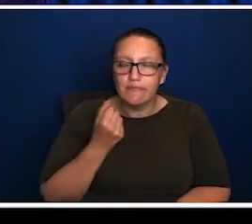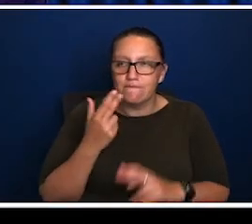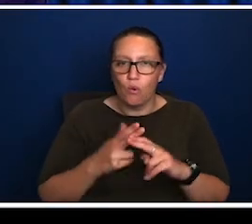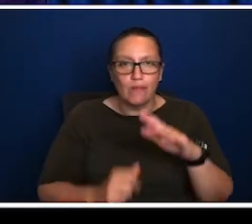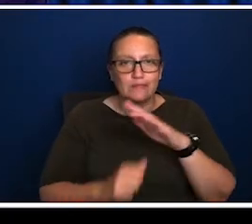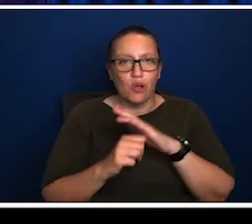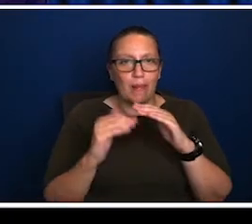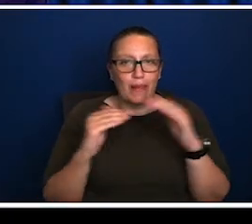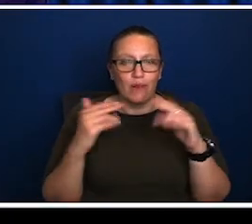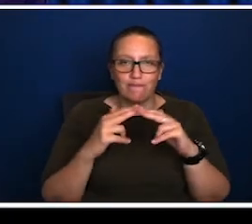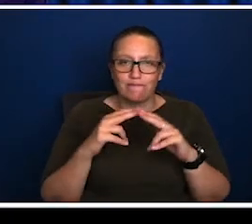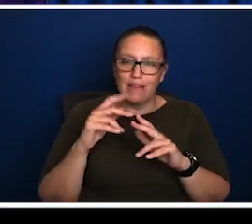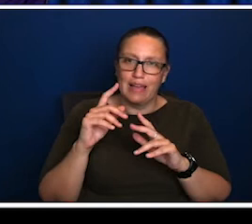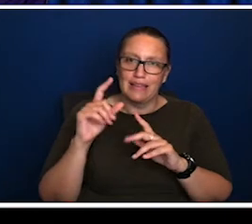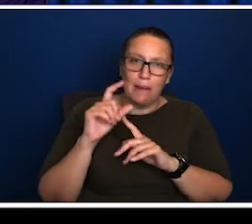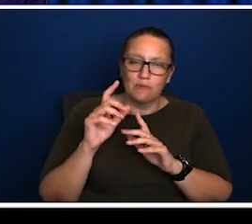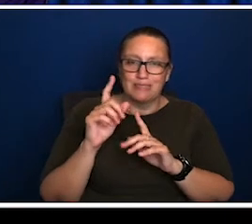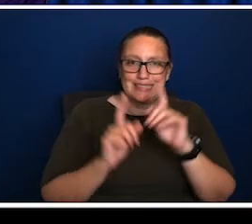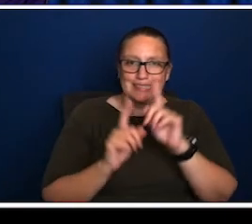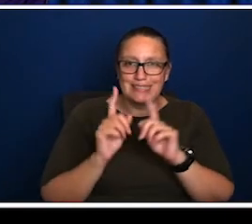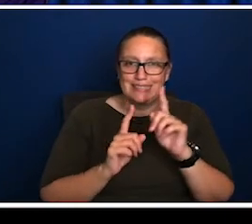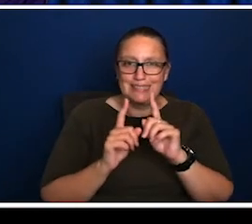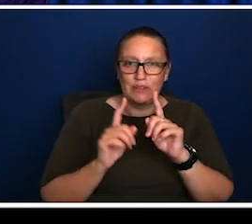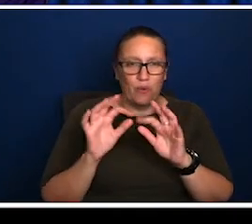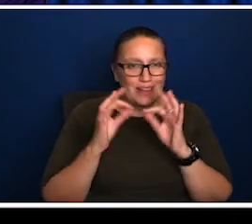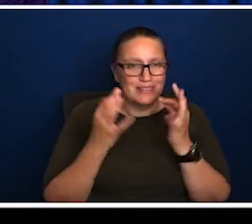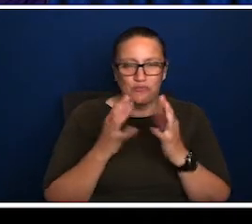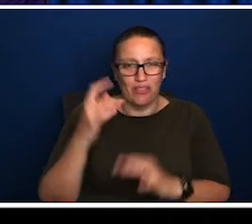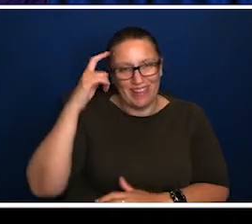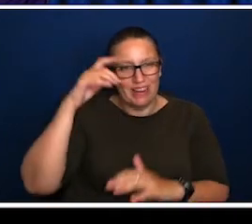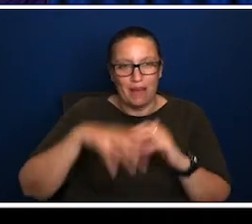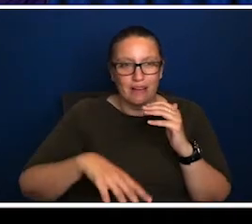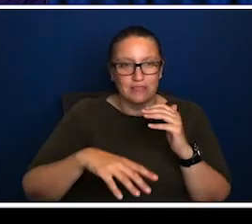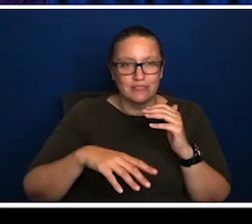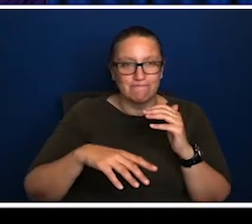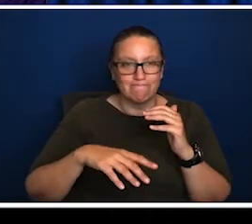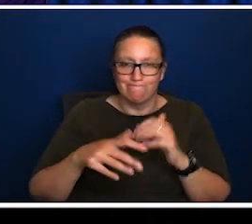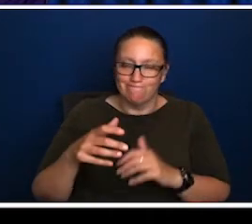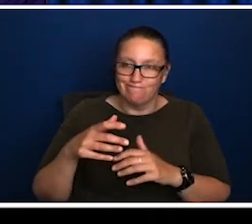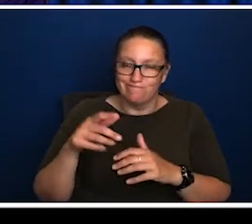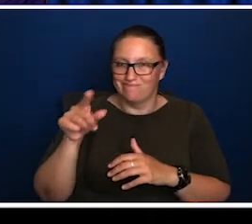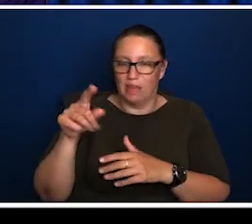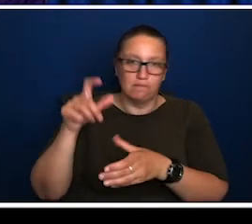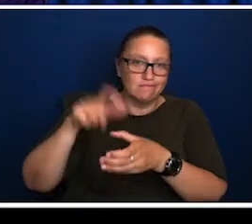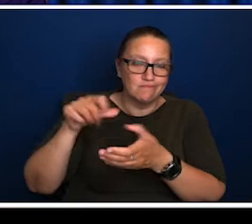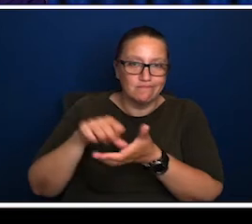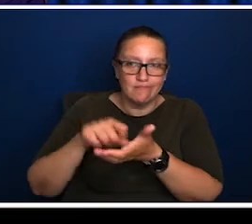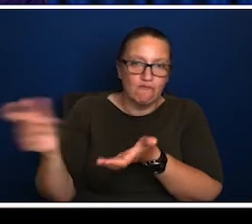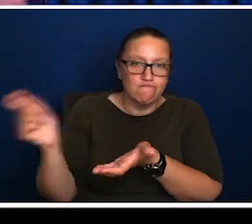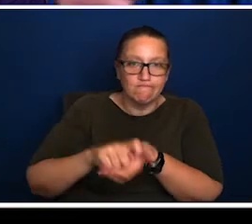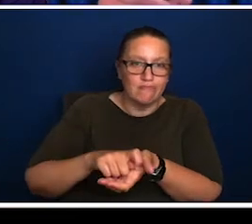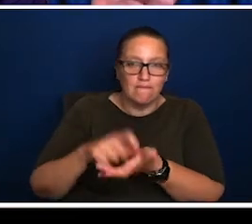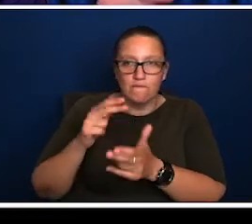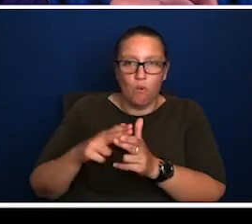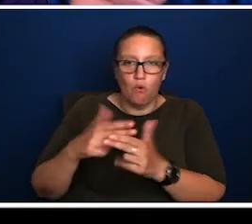about sort of the dollars and cents for the, for the top tier capital city based organisations, they're not thinking about